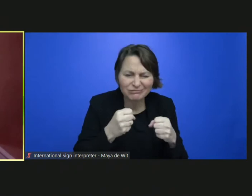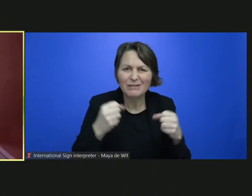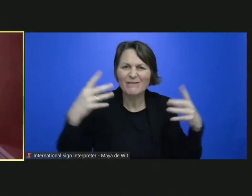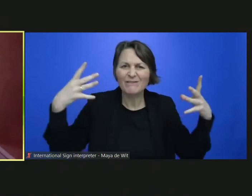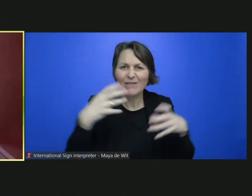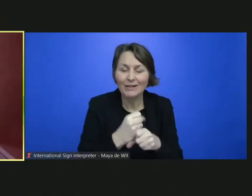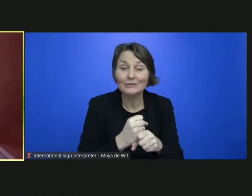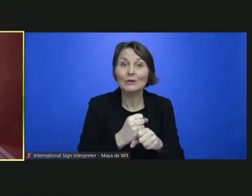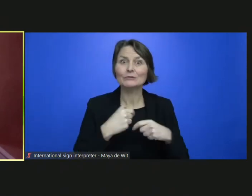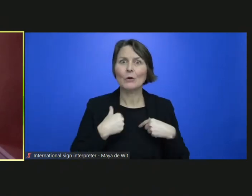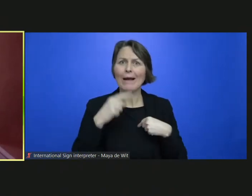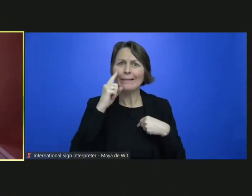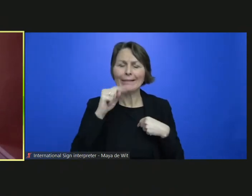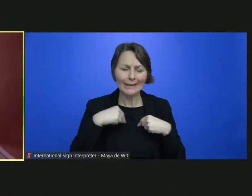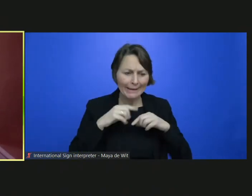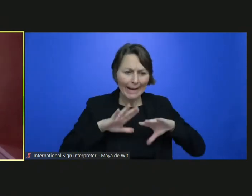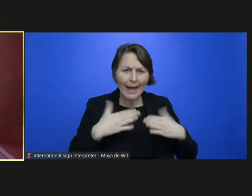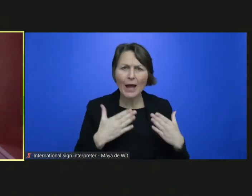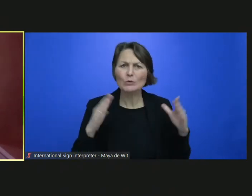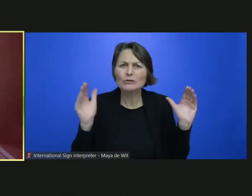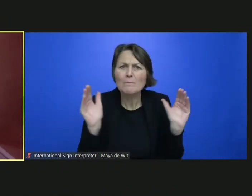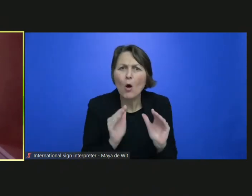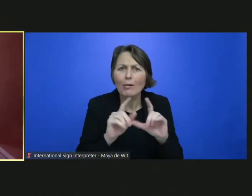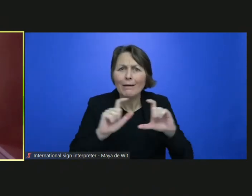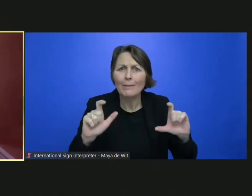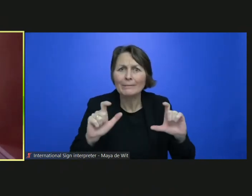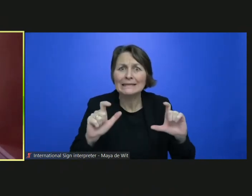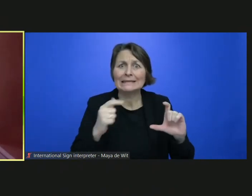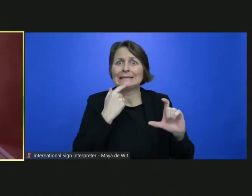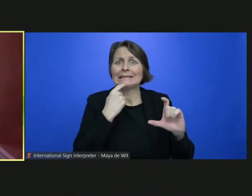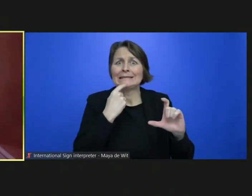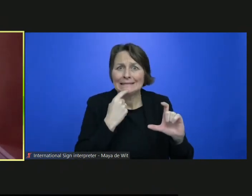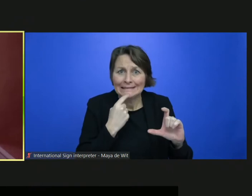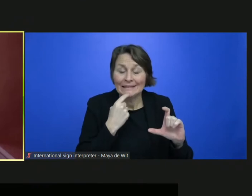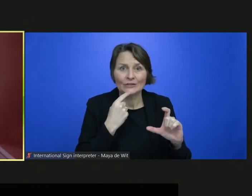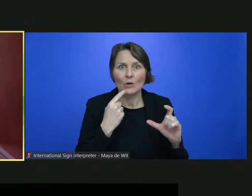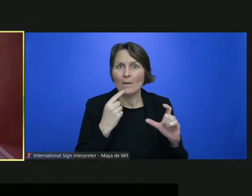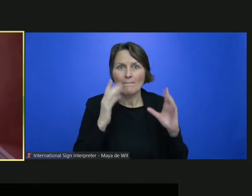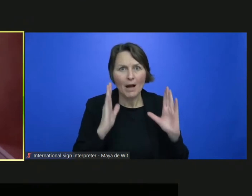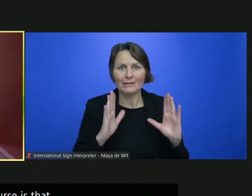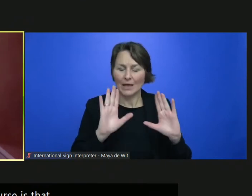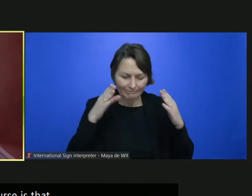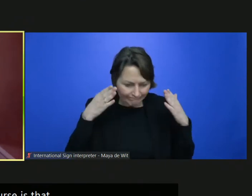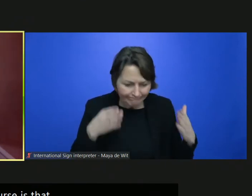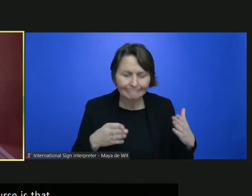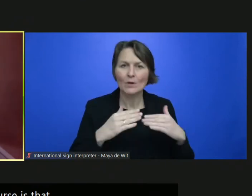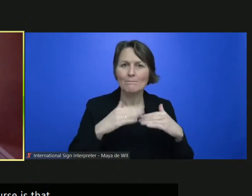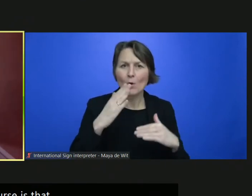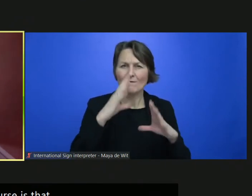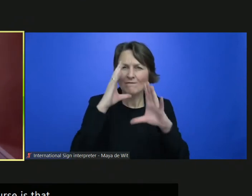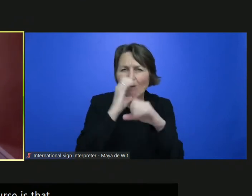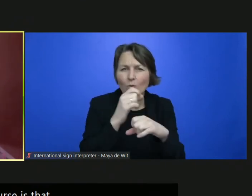my fear, of course, is that if we don't address this now and with urgency, we could see labor markets, well,